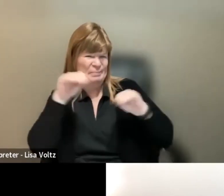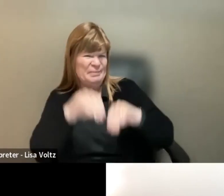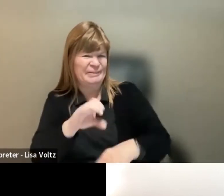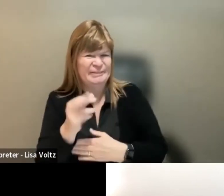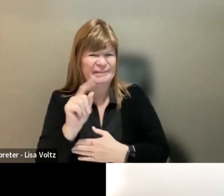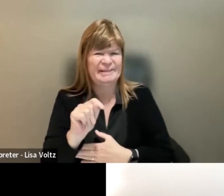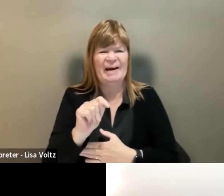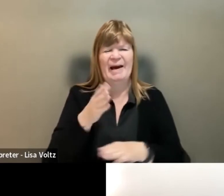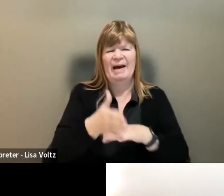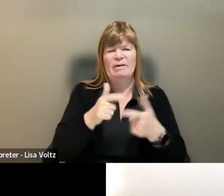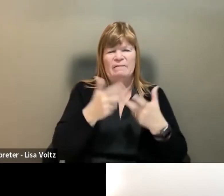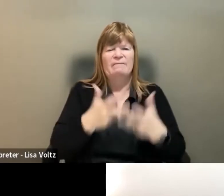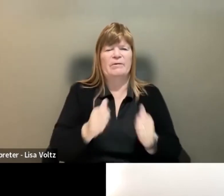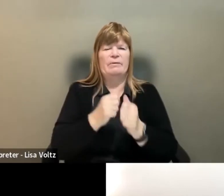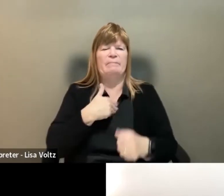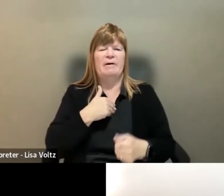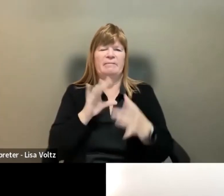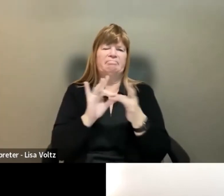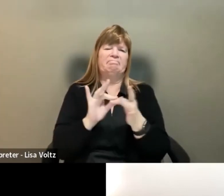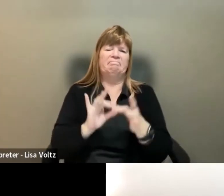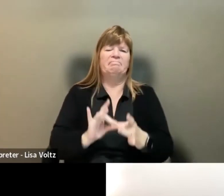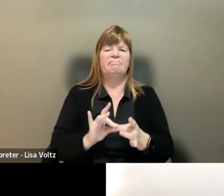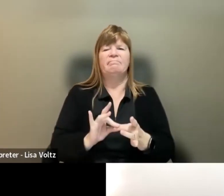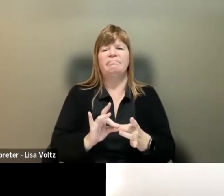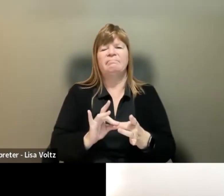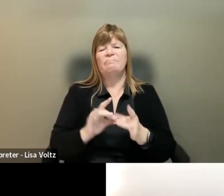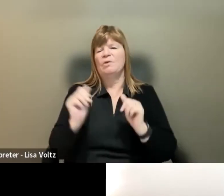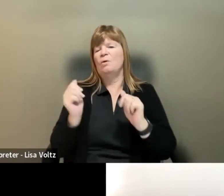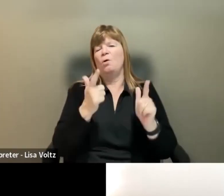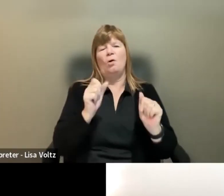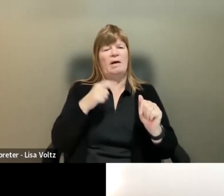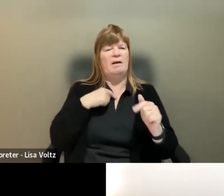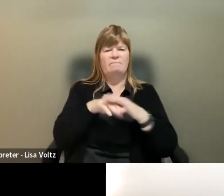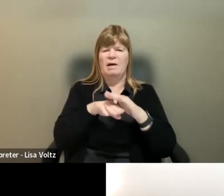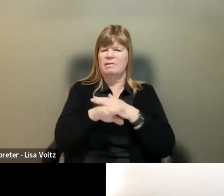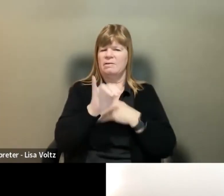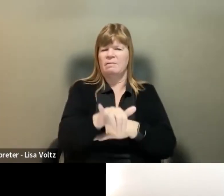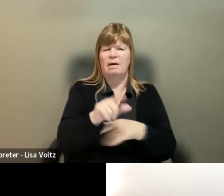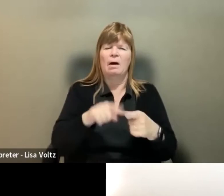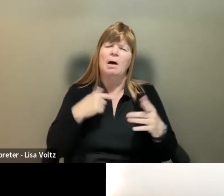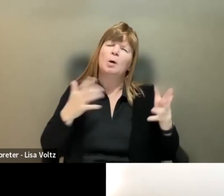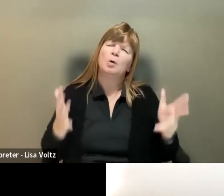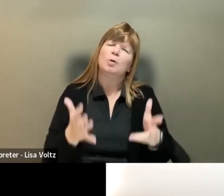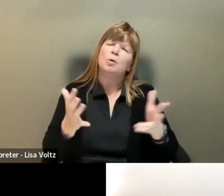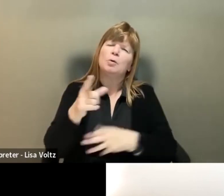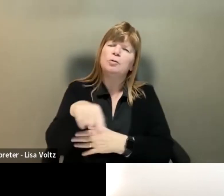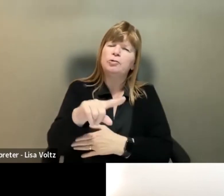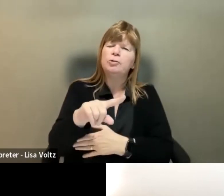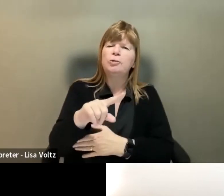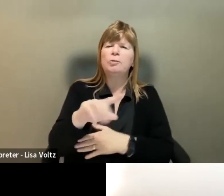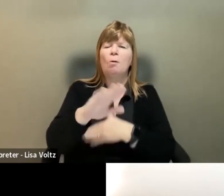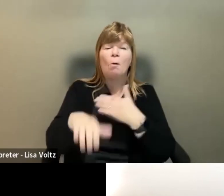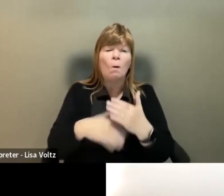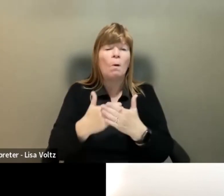box as soon as I quit talking so everyone can access them. But I encourage you, all of the products,